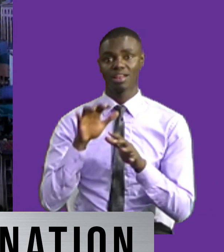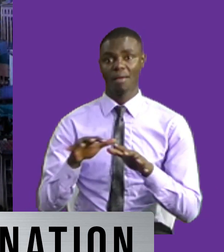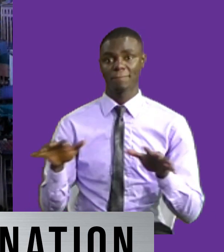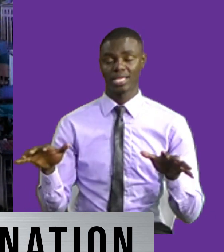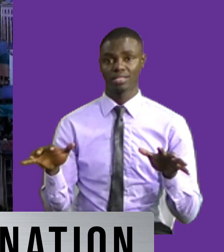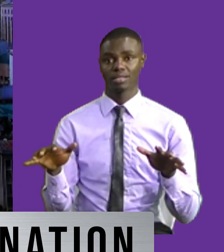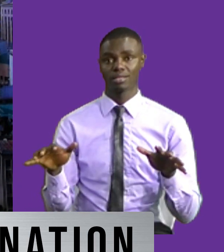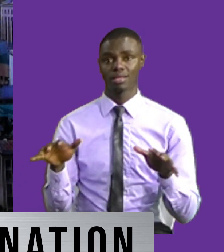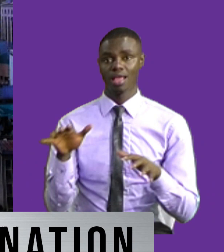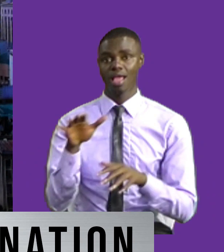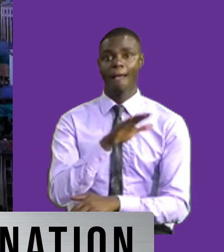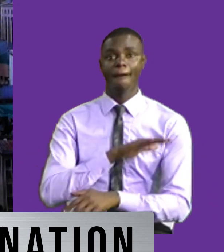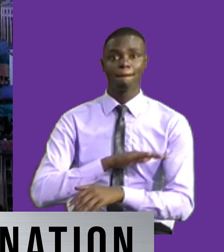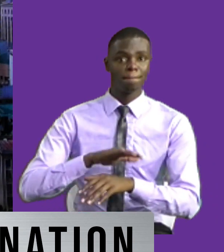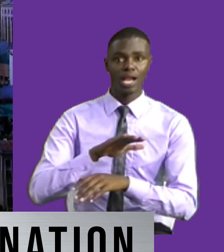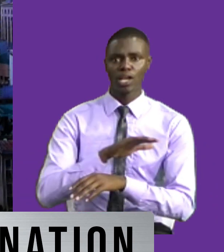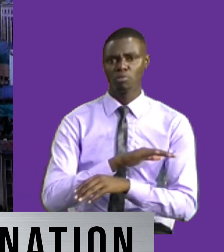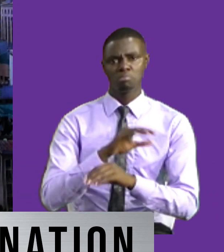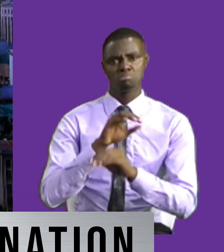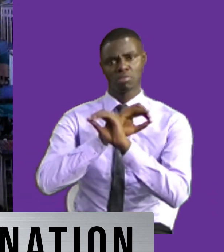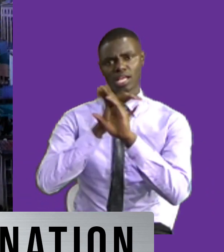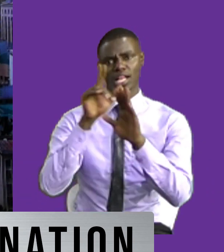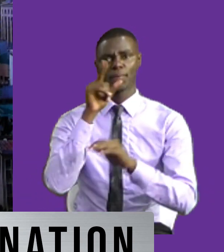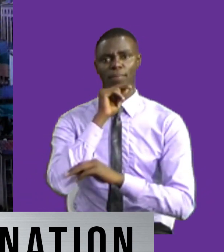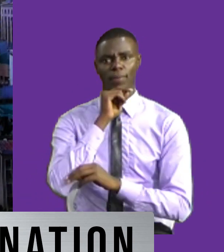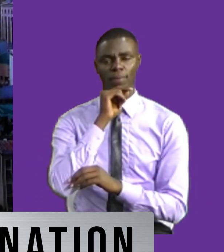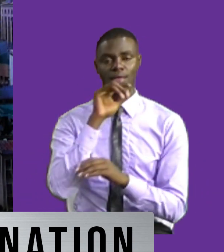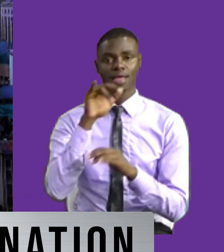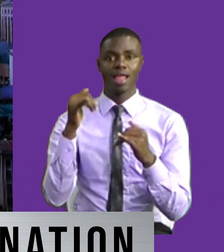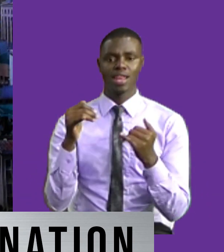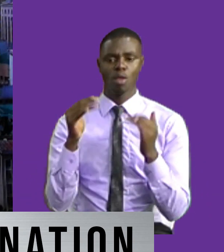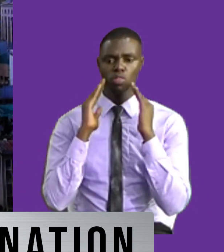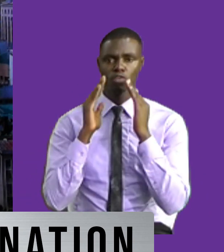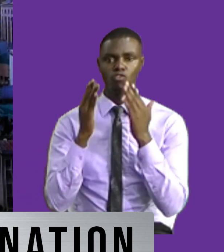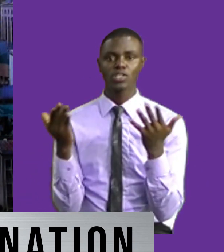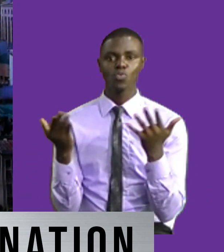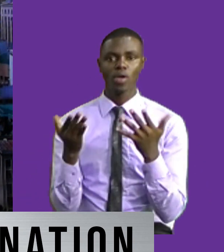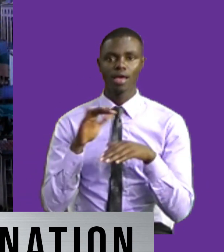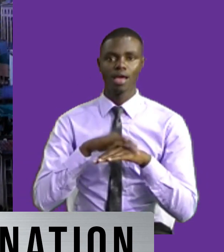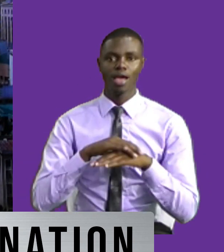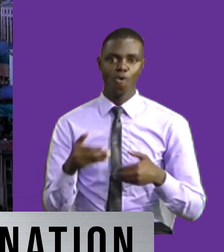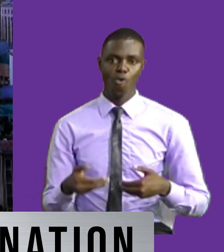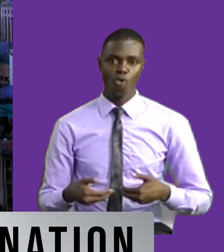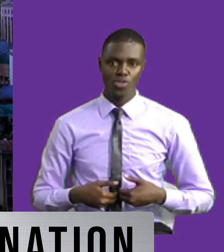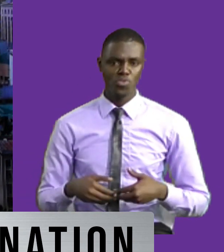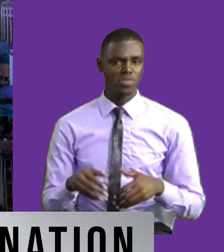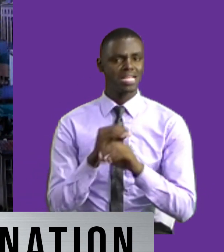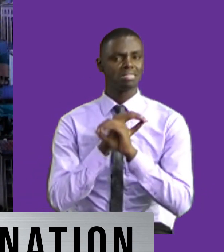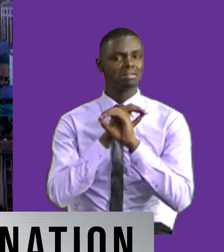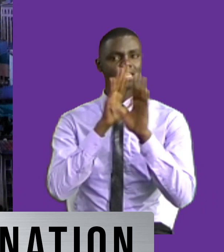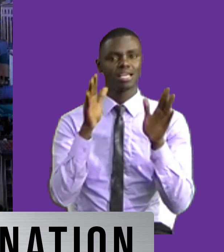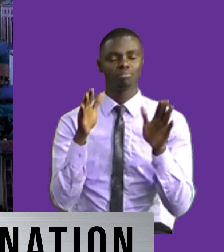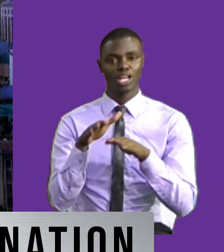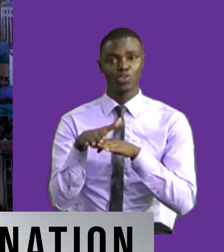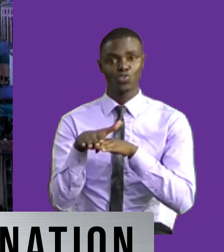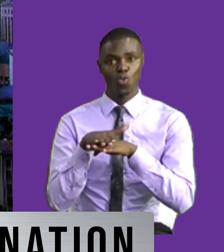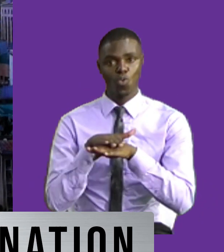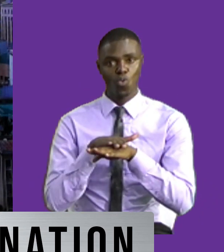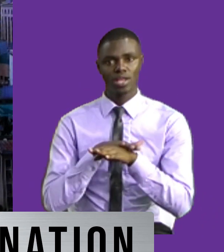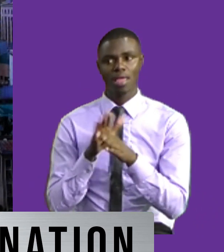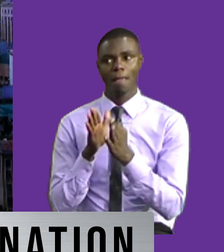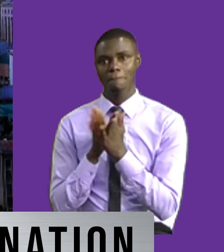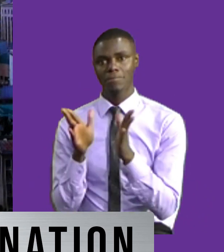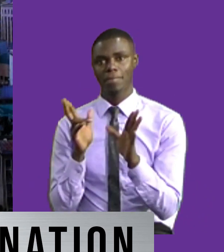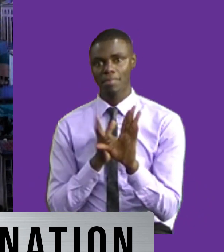marketing platforms. It is clear now the focus is on the youth. Yes. It is clear that slowly